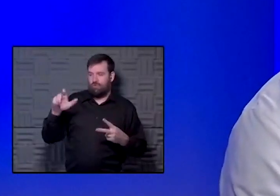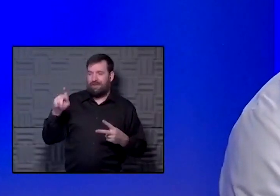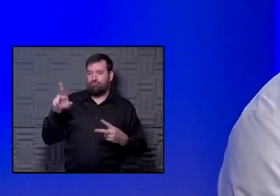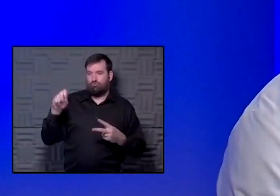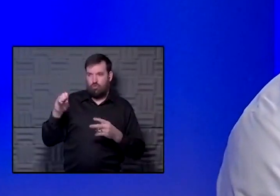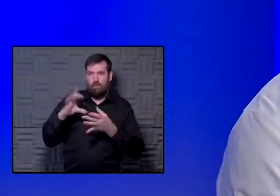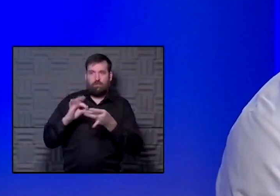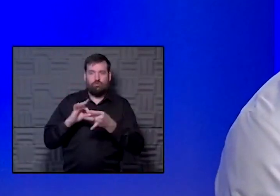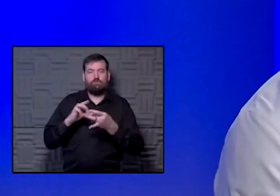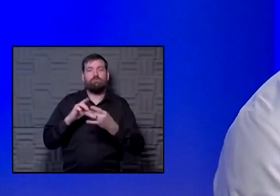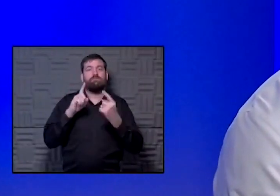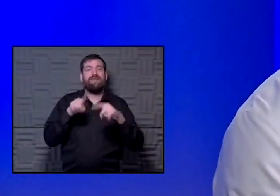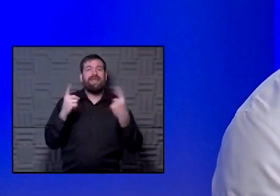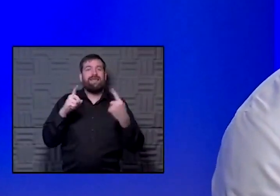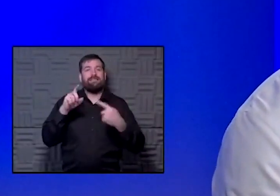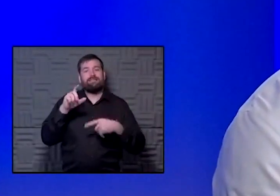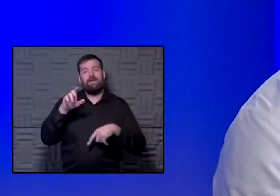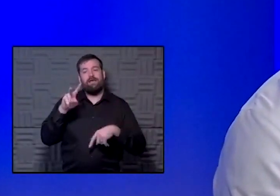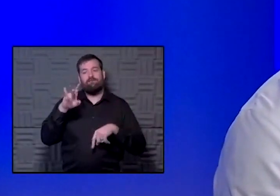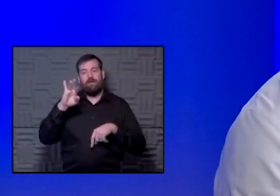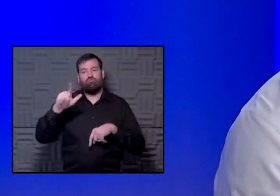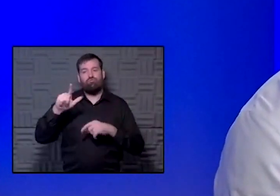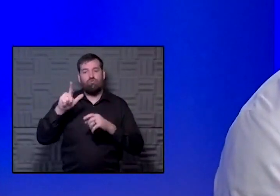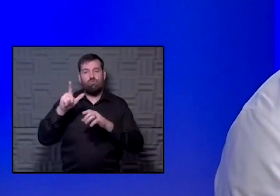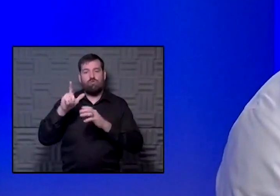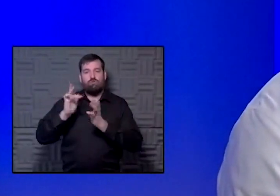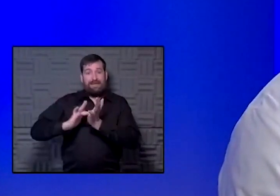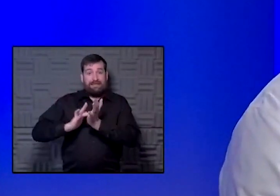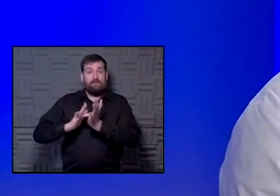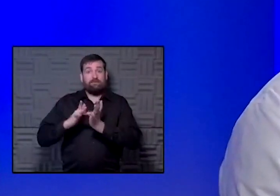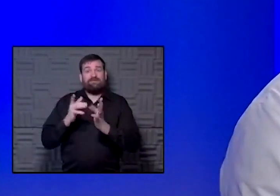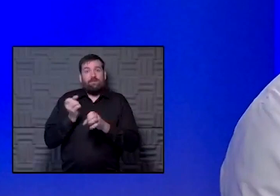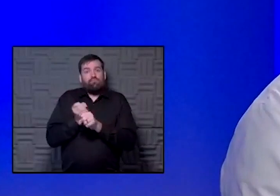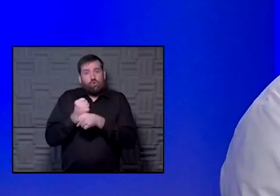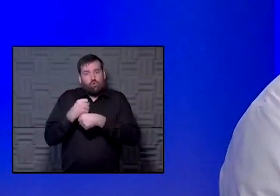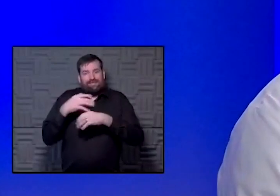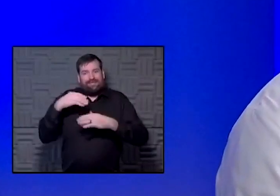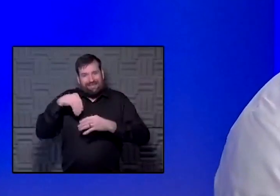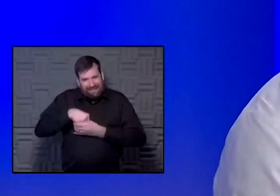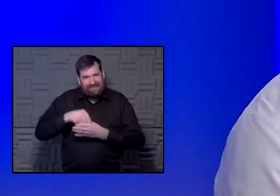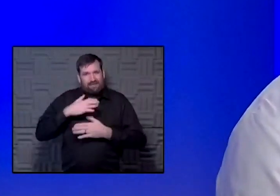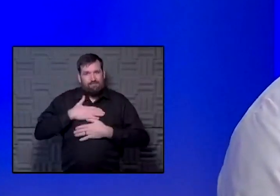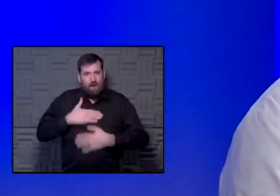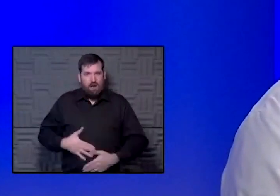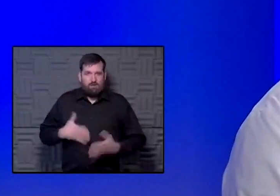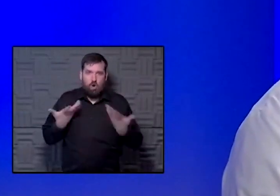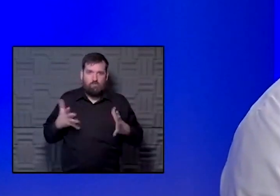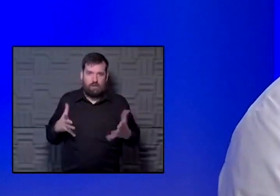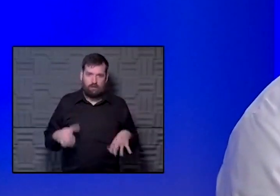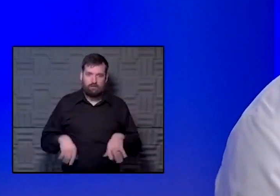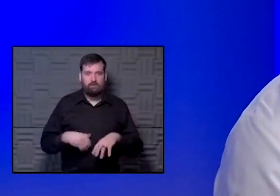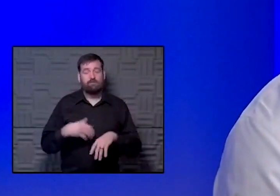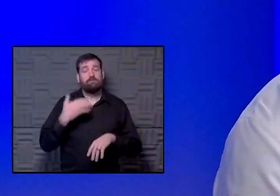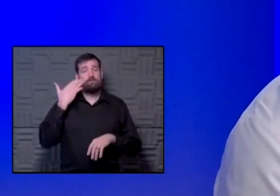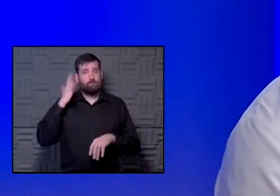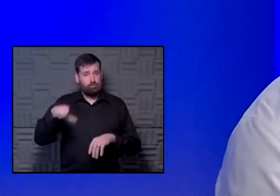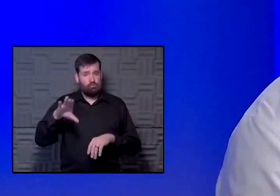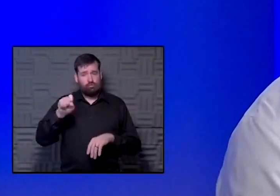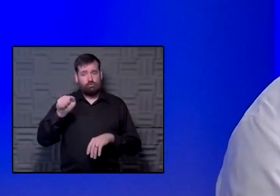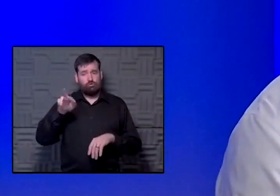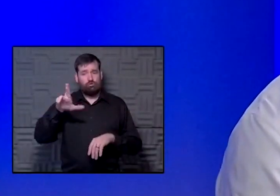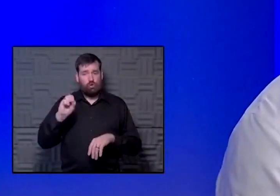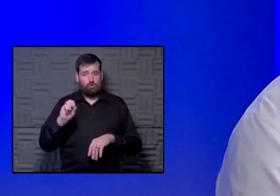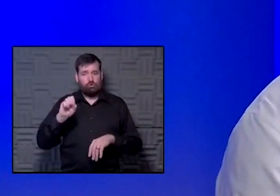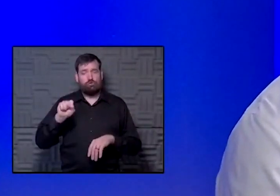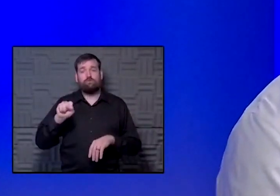an antiviral substance in your body to help that antiviral immune process. We know that